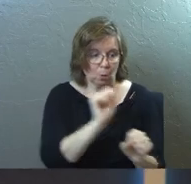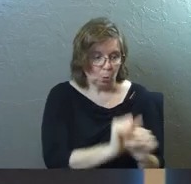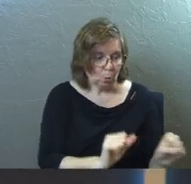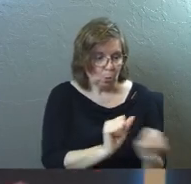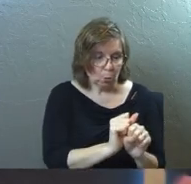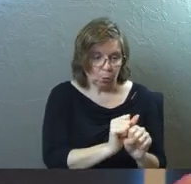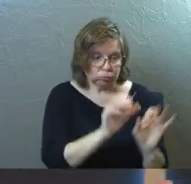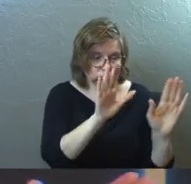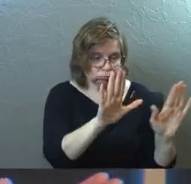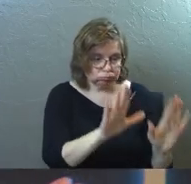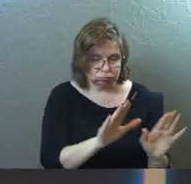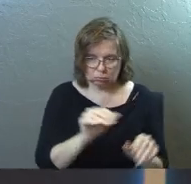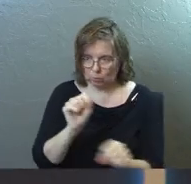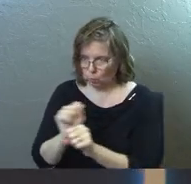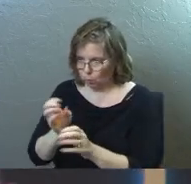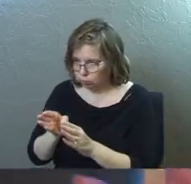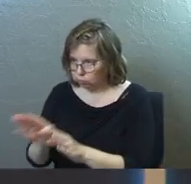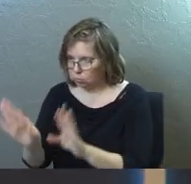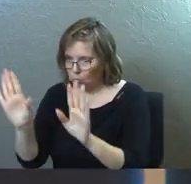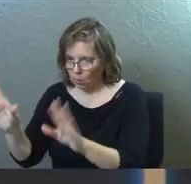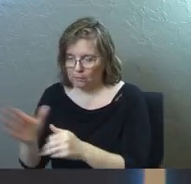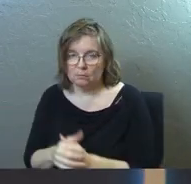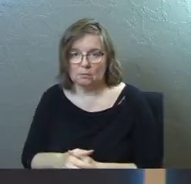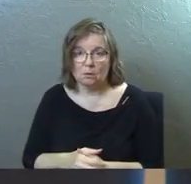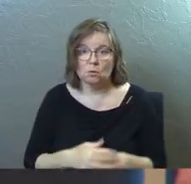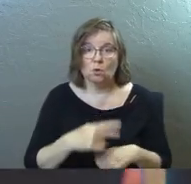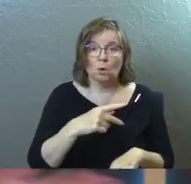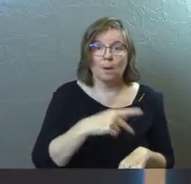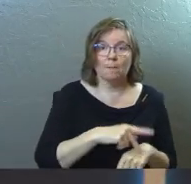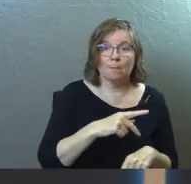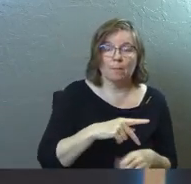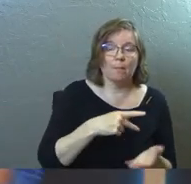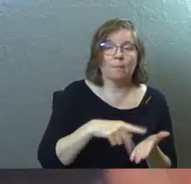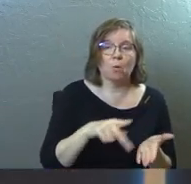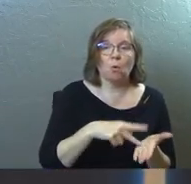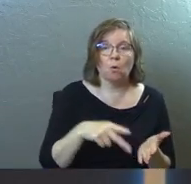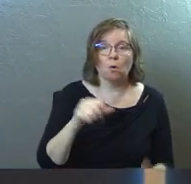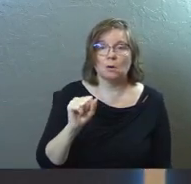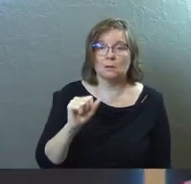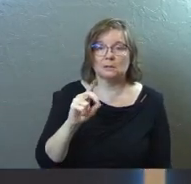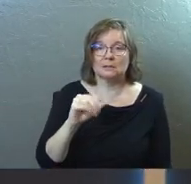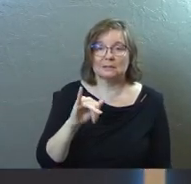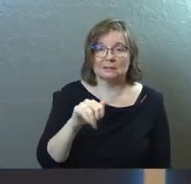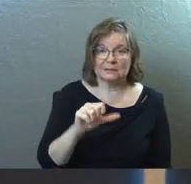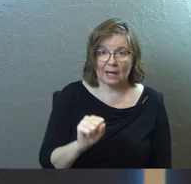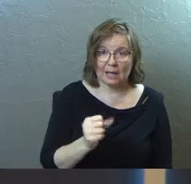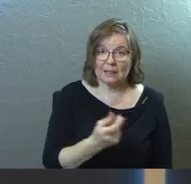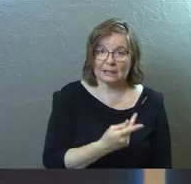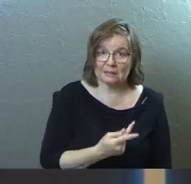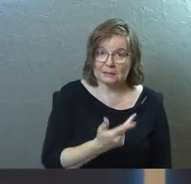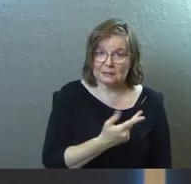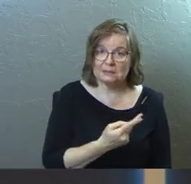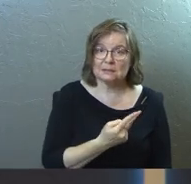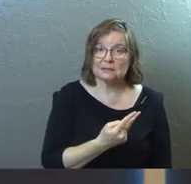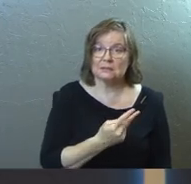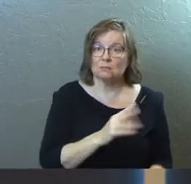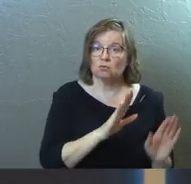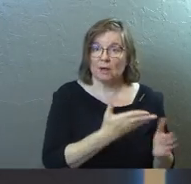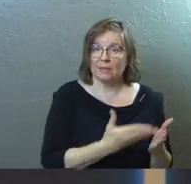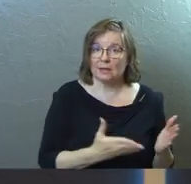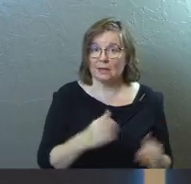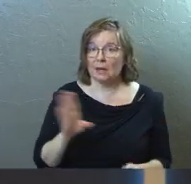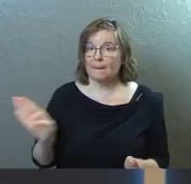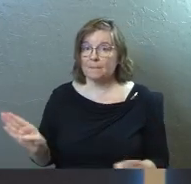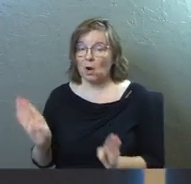them, and Paul and Silas, they go do some great things and spread the good news of Jesus. Jews and Gentiles are being reached, right? And Barnabas, they go the other